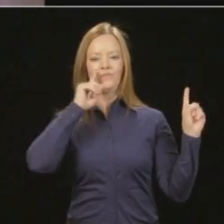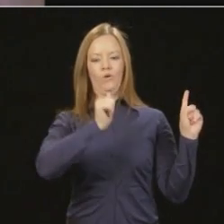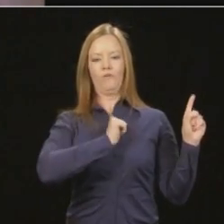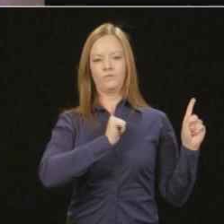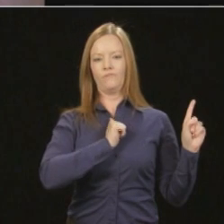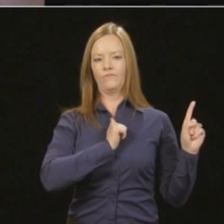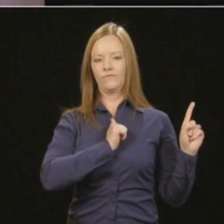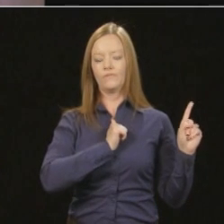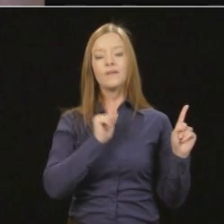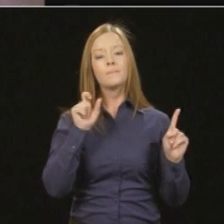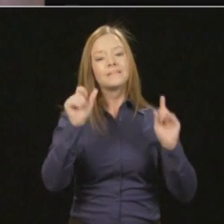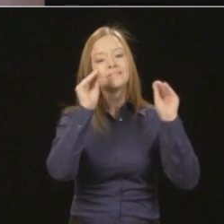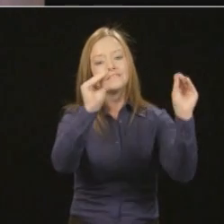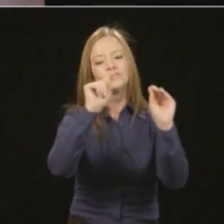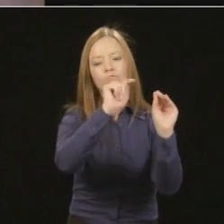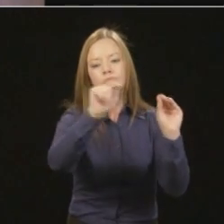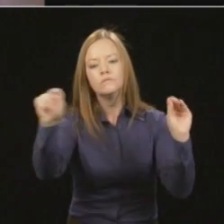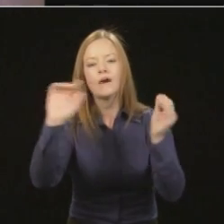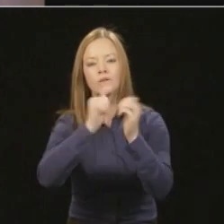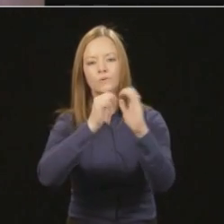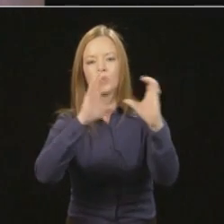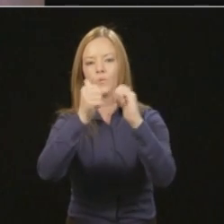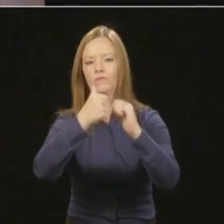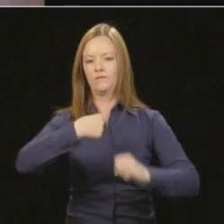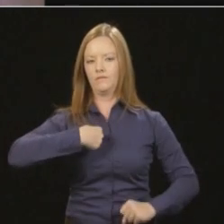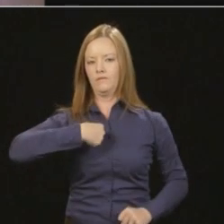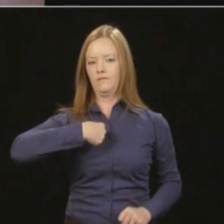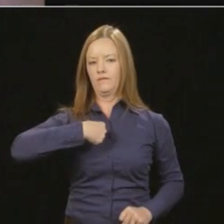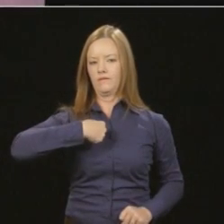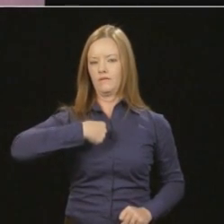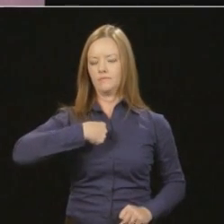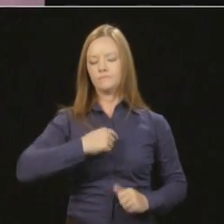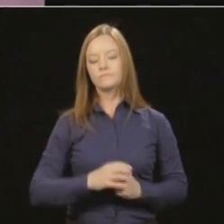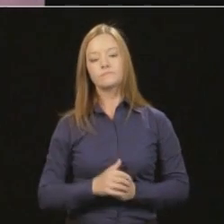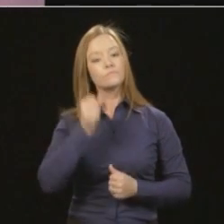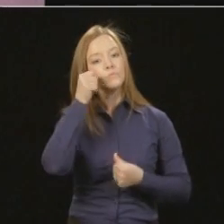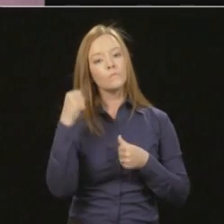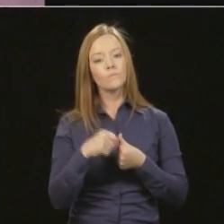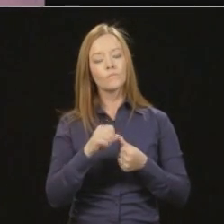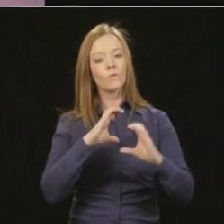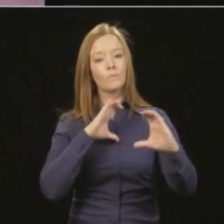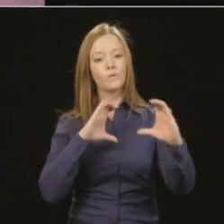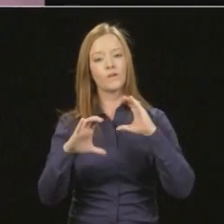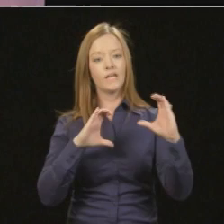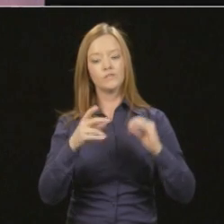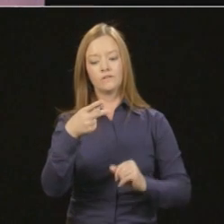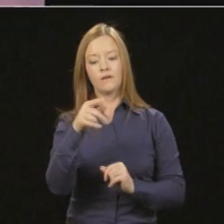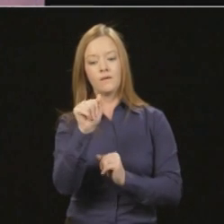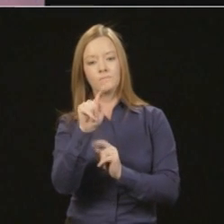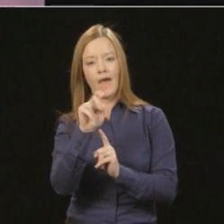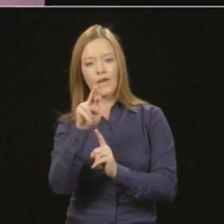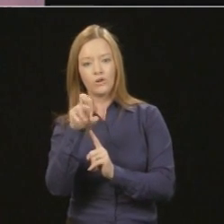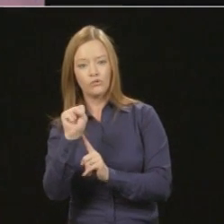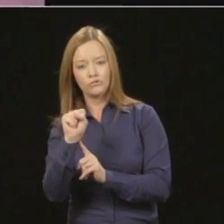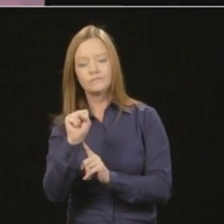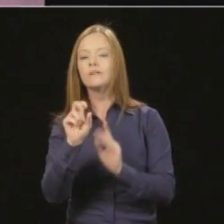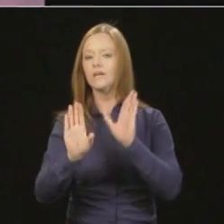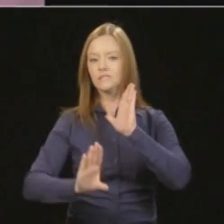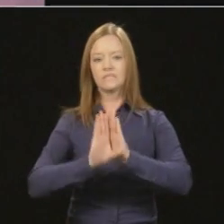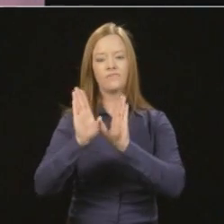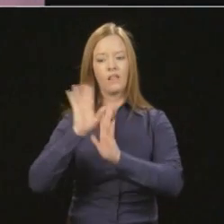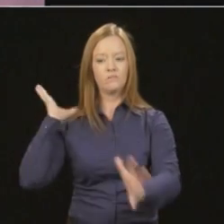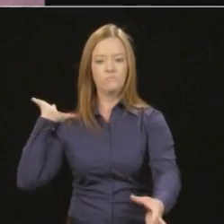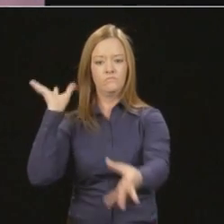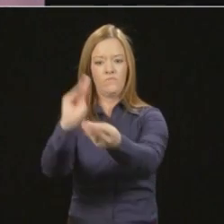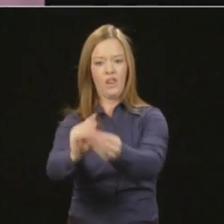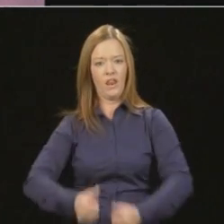for us, and we need to teach others how to communicate with us. Remember, communication patterns develop over a lifetime